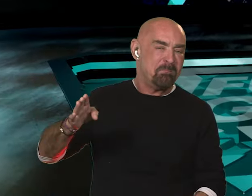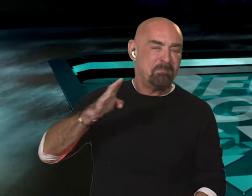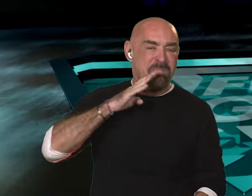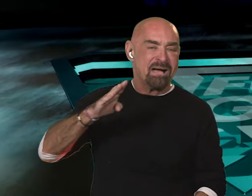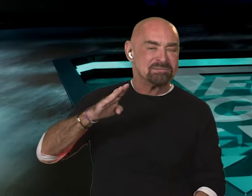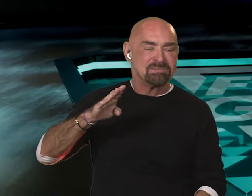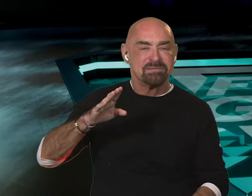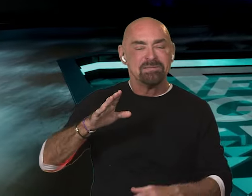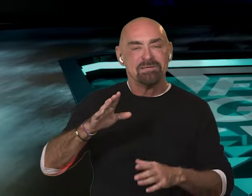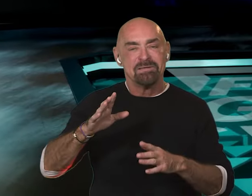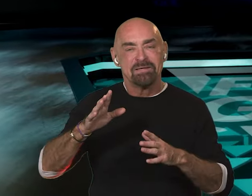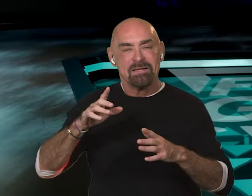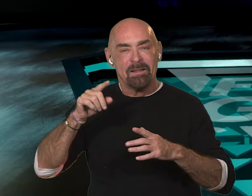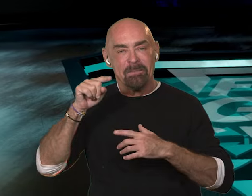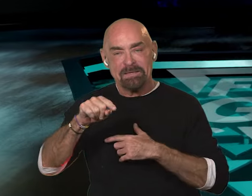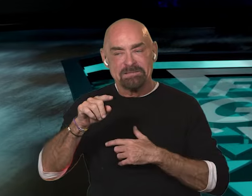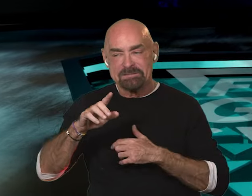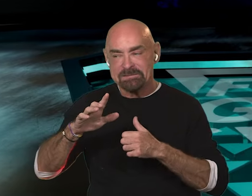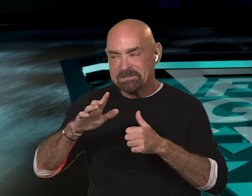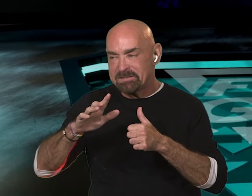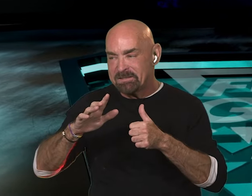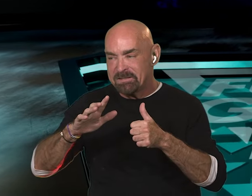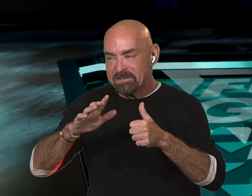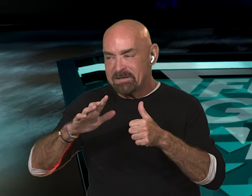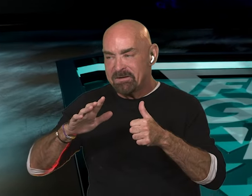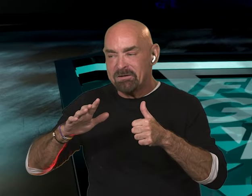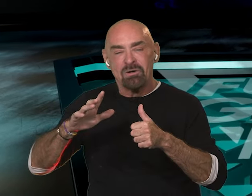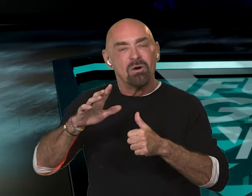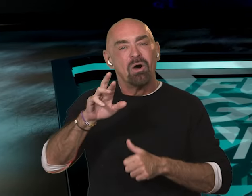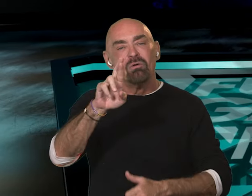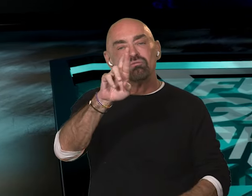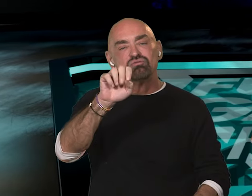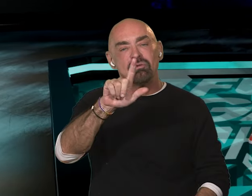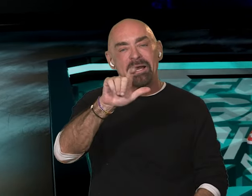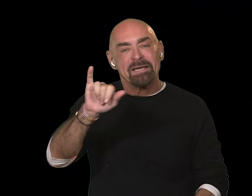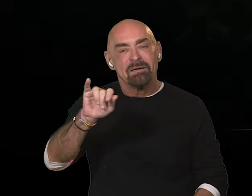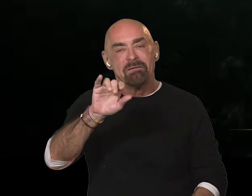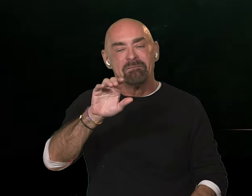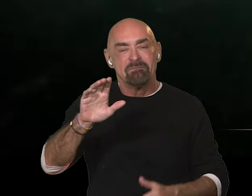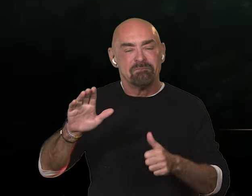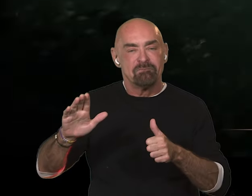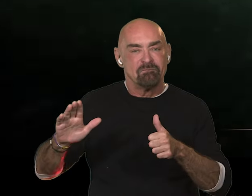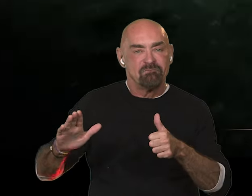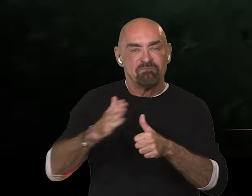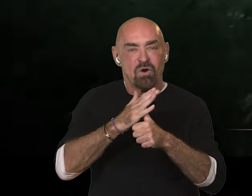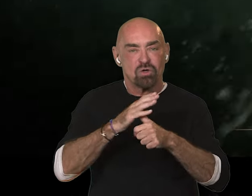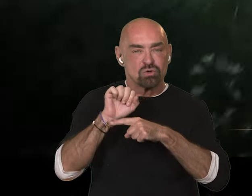Relic First Guardian, an apocalyptic Souls-like from Project Cloud Games.